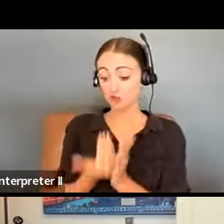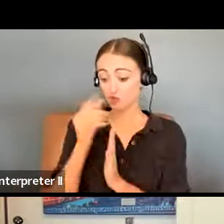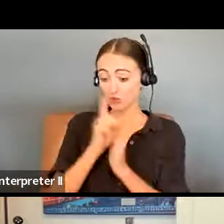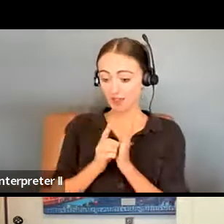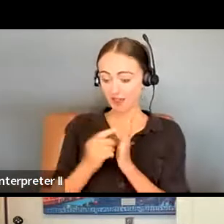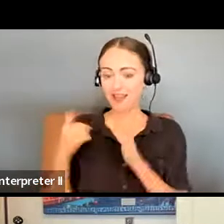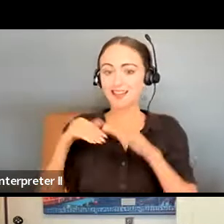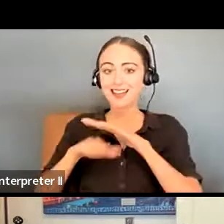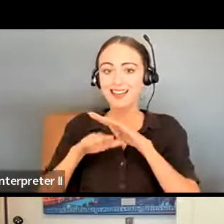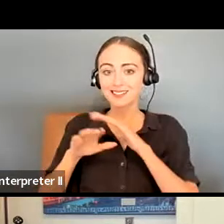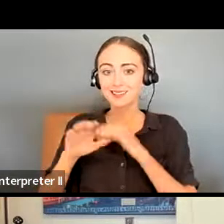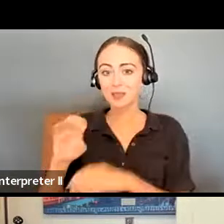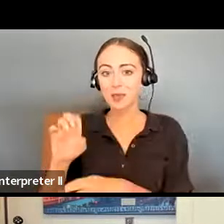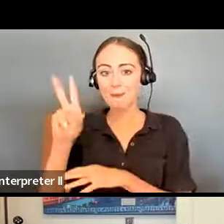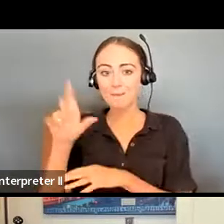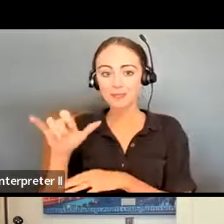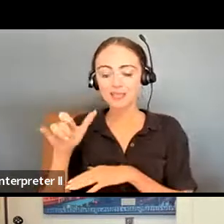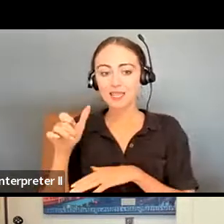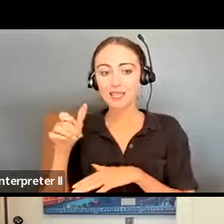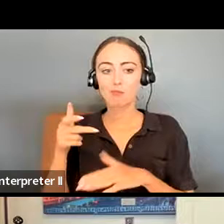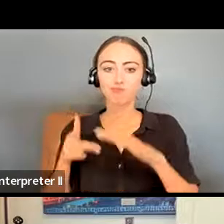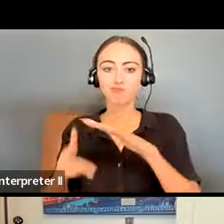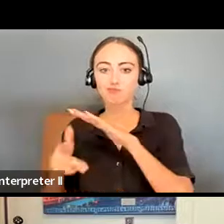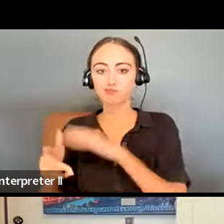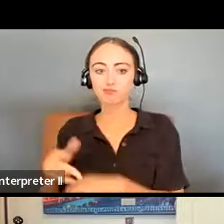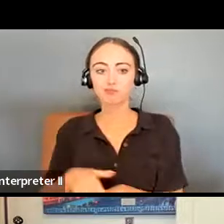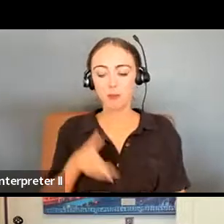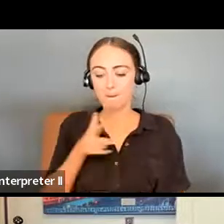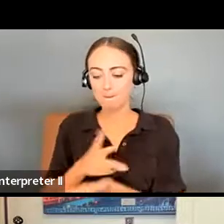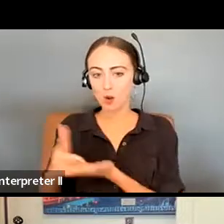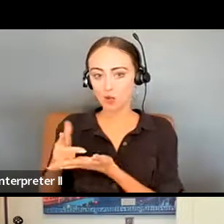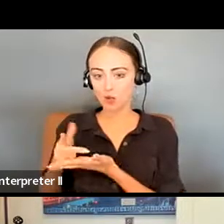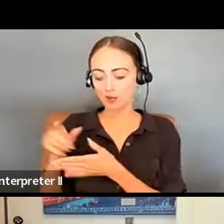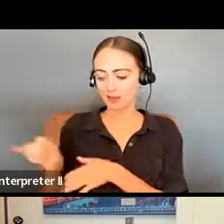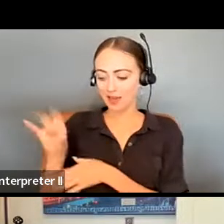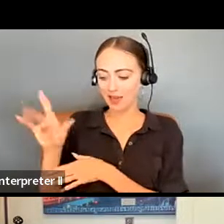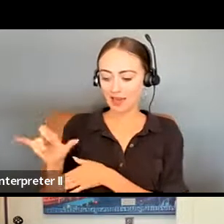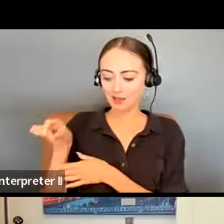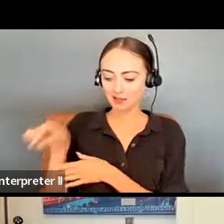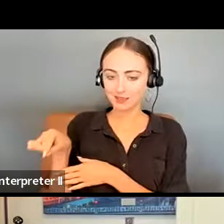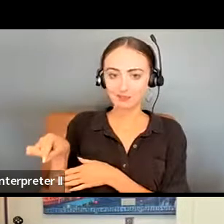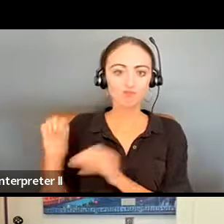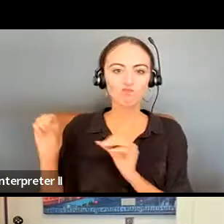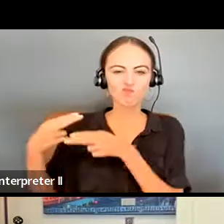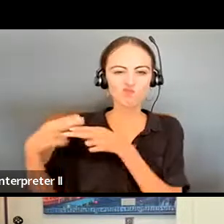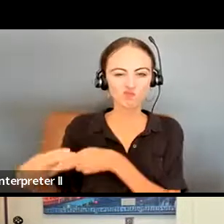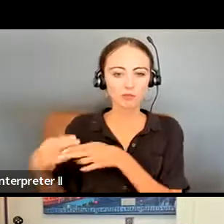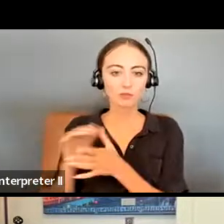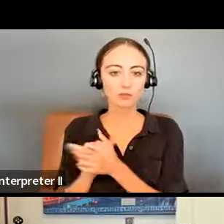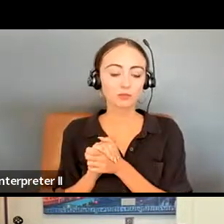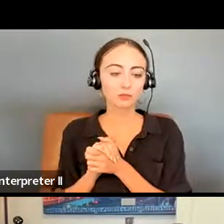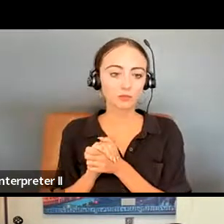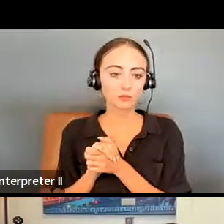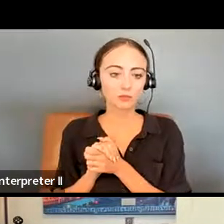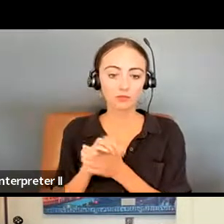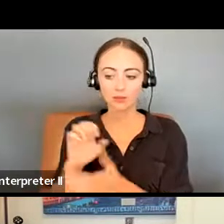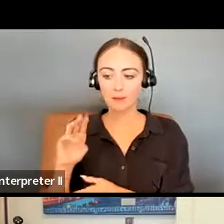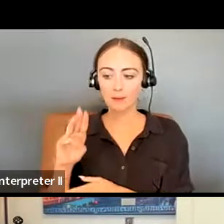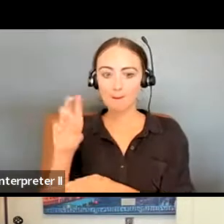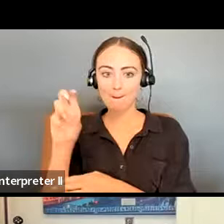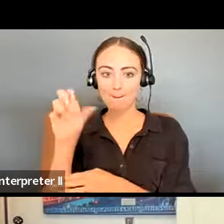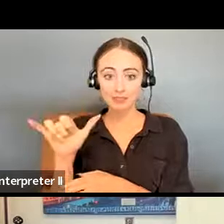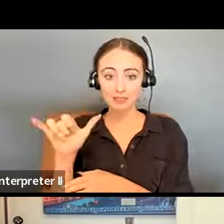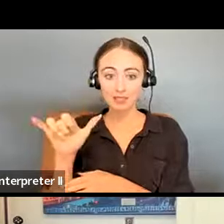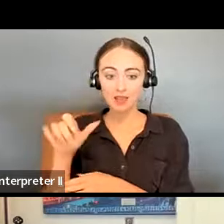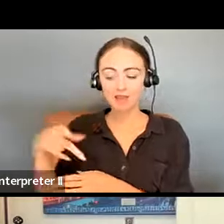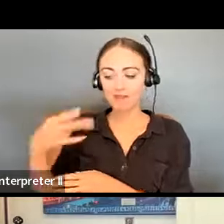the embassy loading dock and parking off of the adjacent alleyway, which is currently unmarked. The Embassy of the